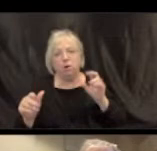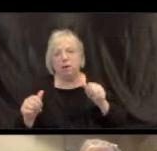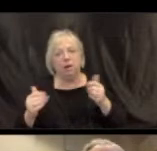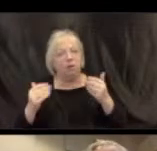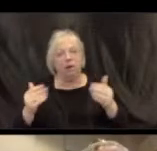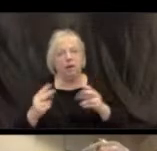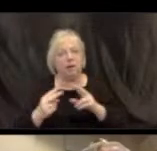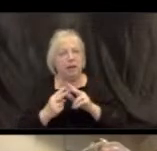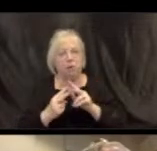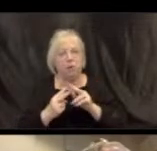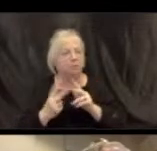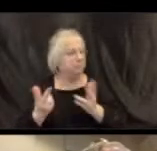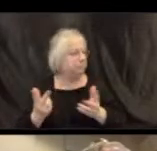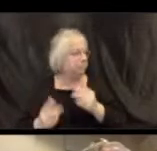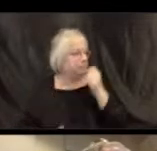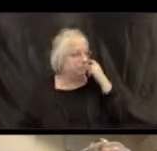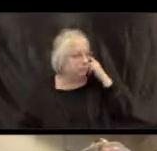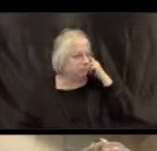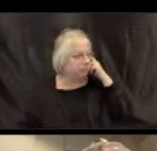Okay.